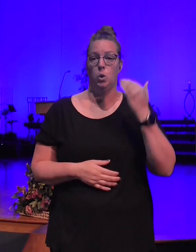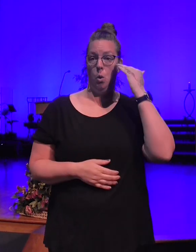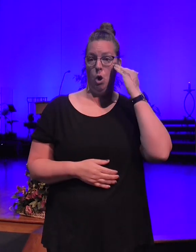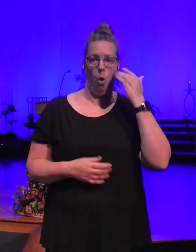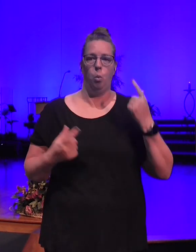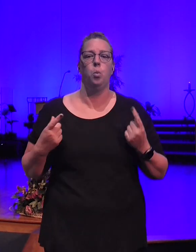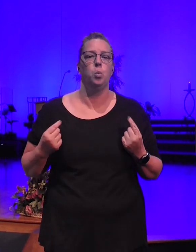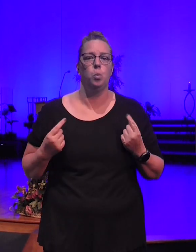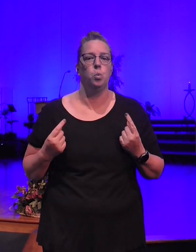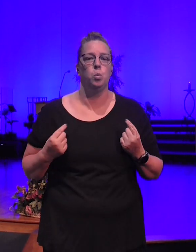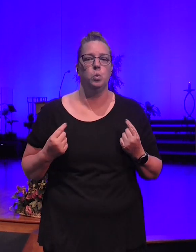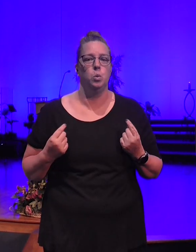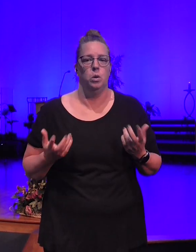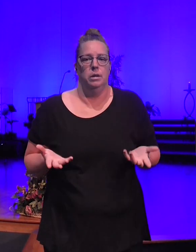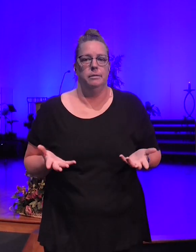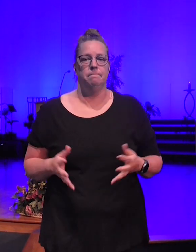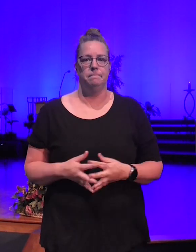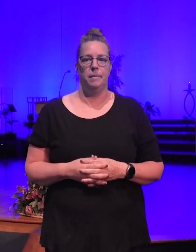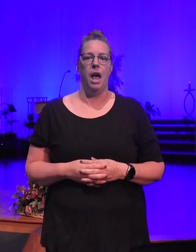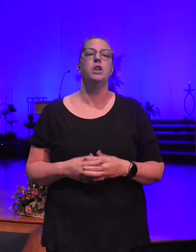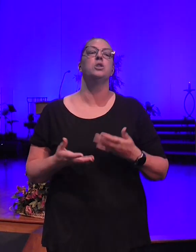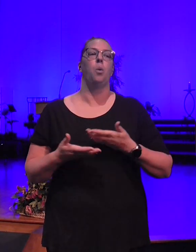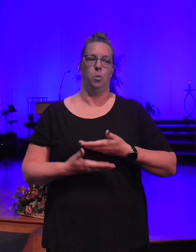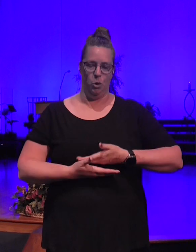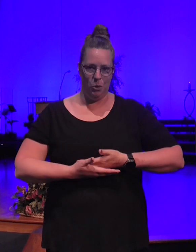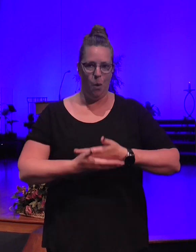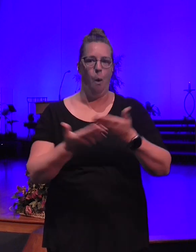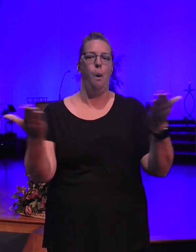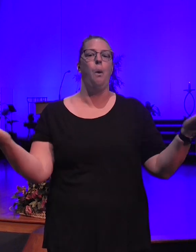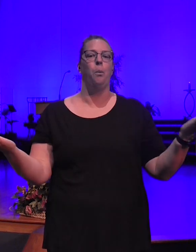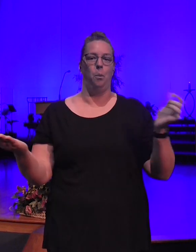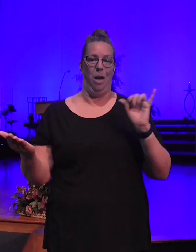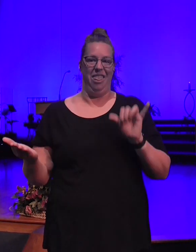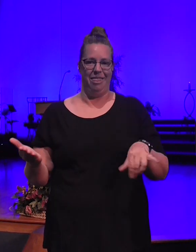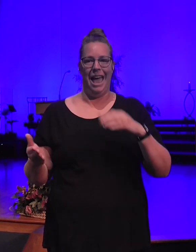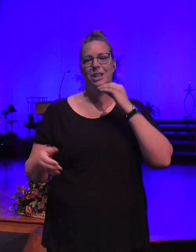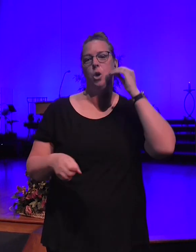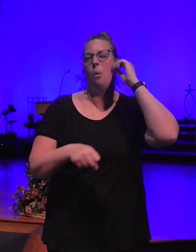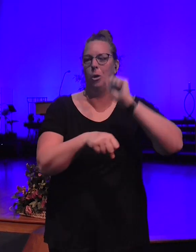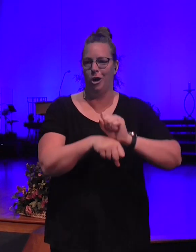I do with that? So I'm going to leave you with that as homework.